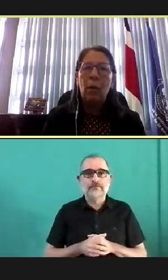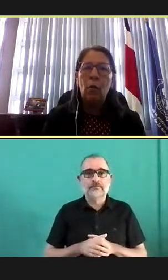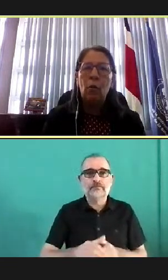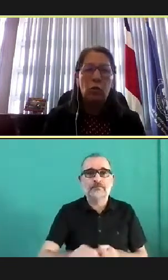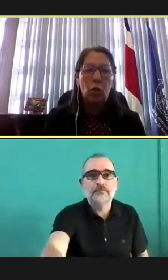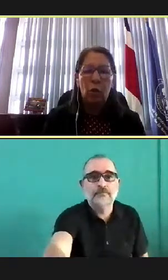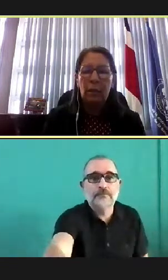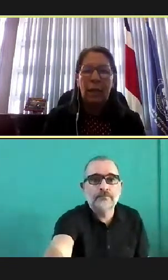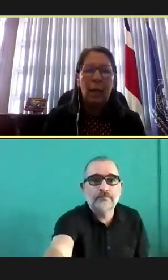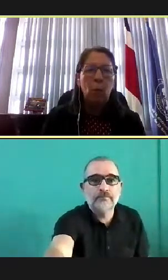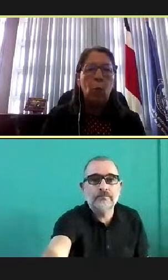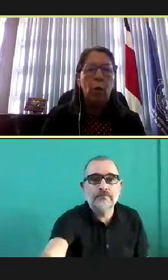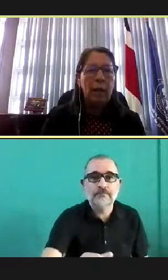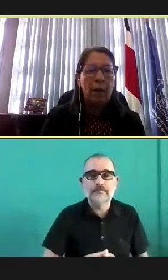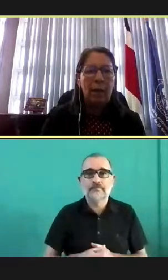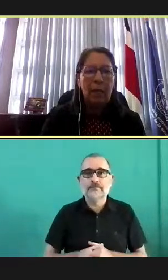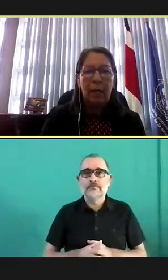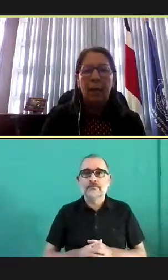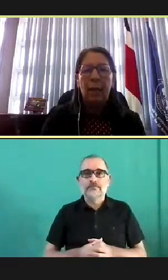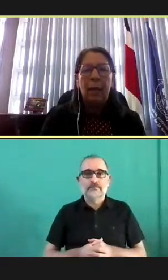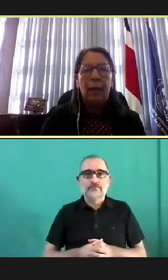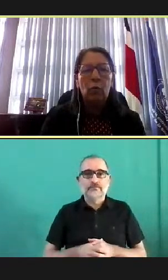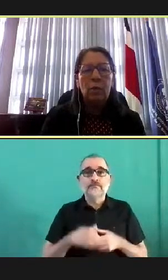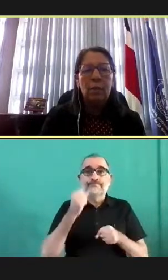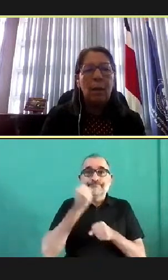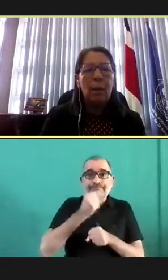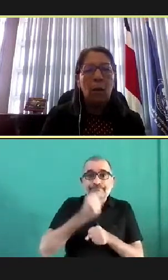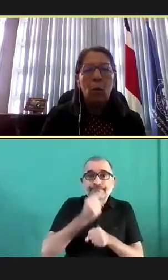addressing the needs of vulnerable groups.